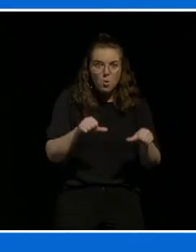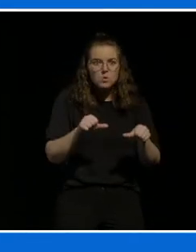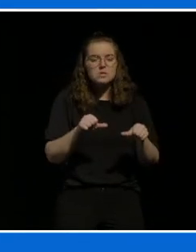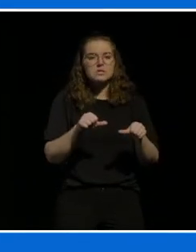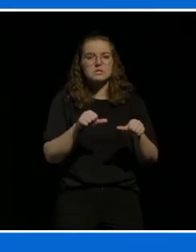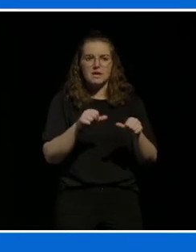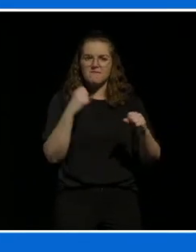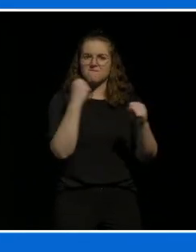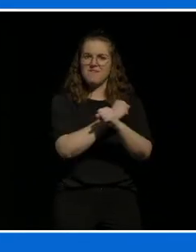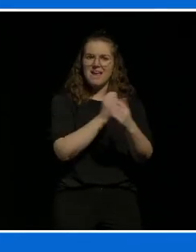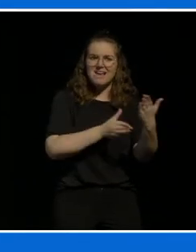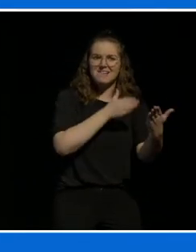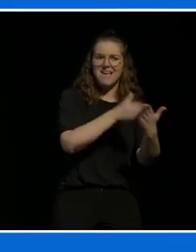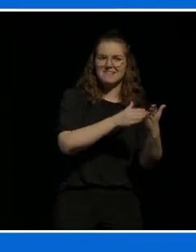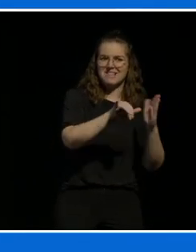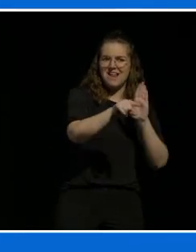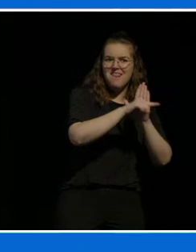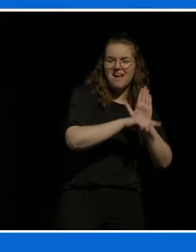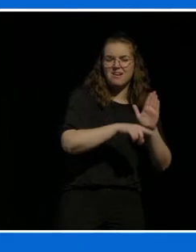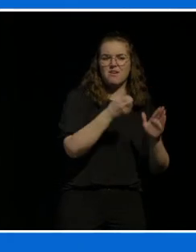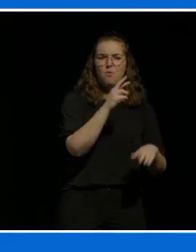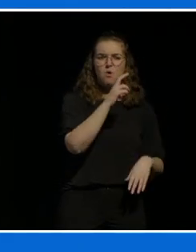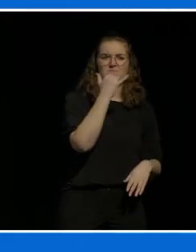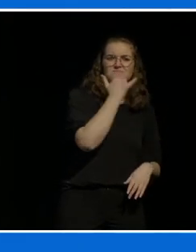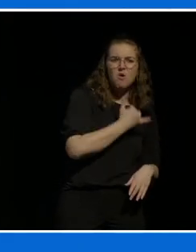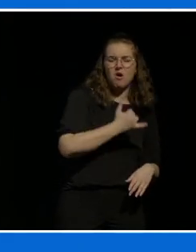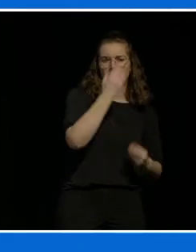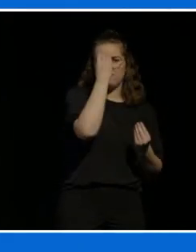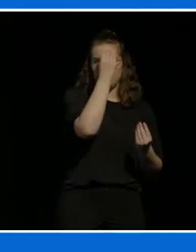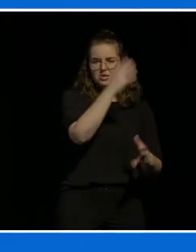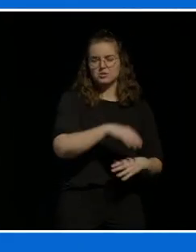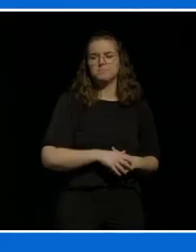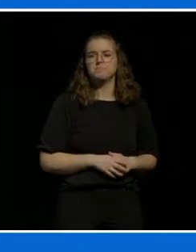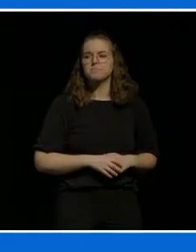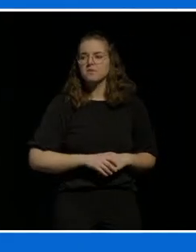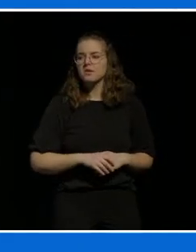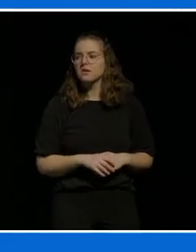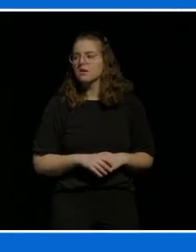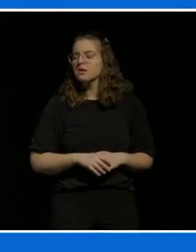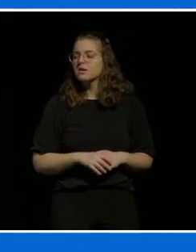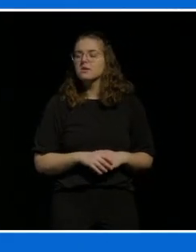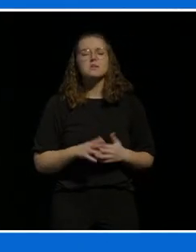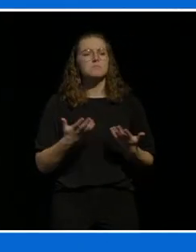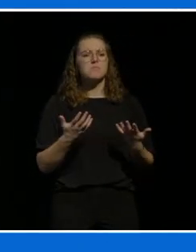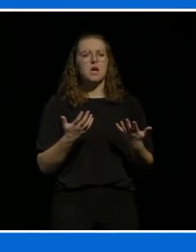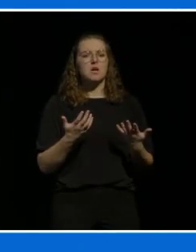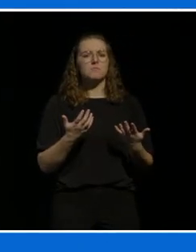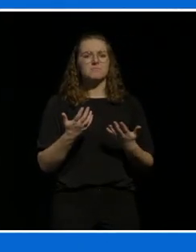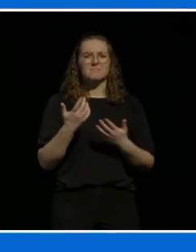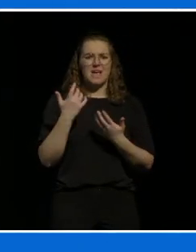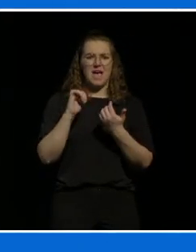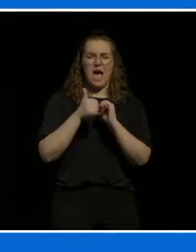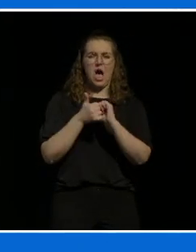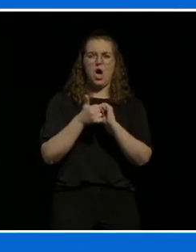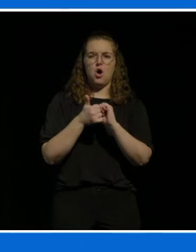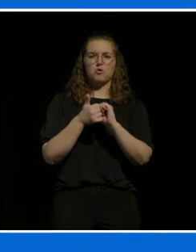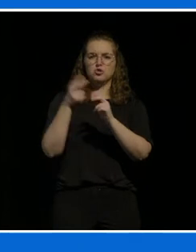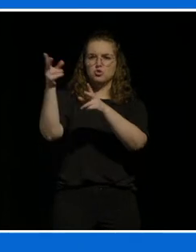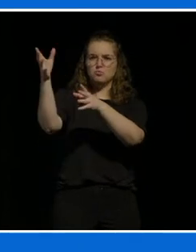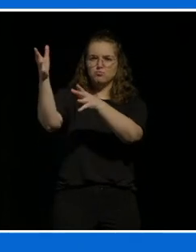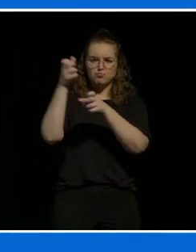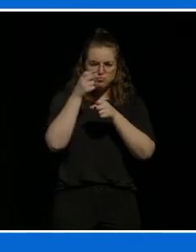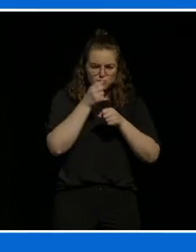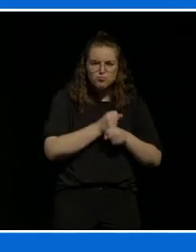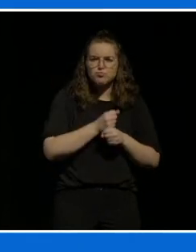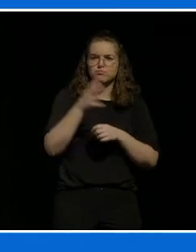fight against negative or incorrect information. And there's one aspect is the companies. How do you bring together people who know what they're talking about and are